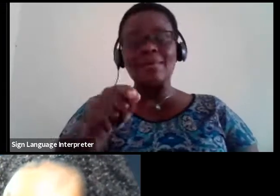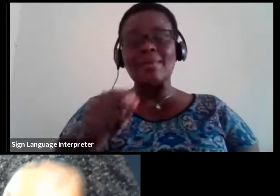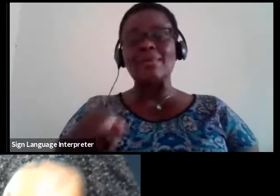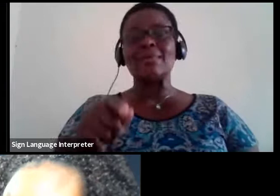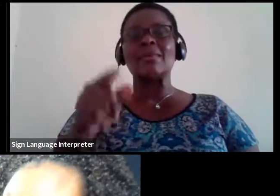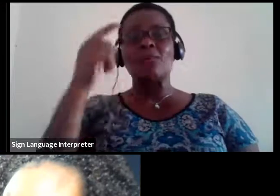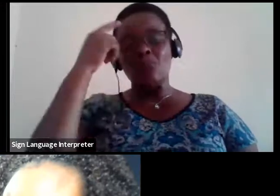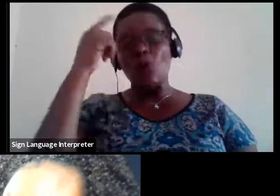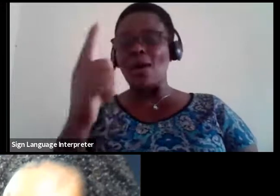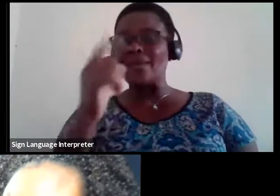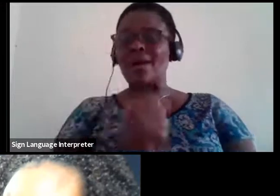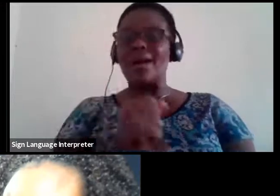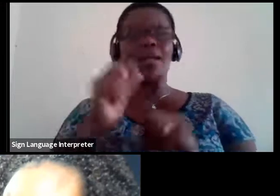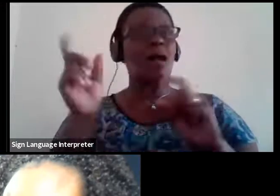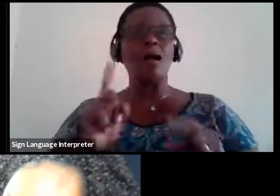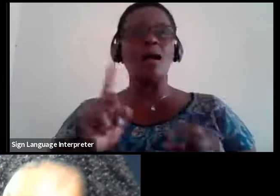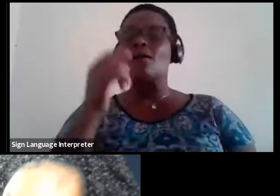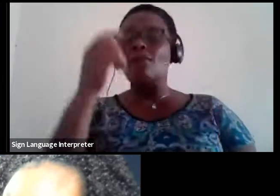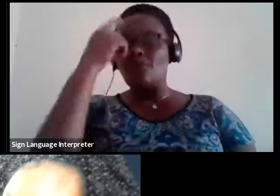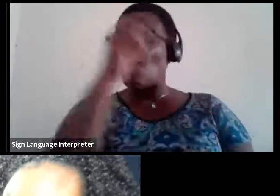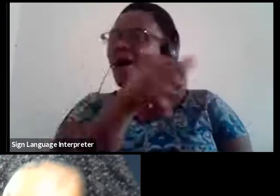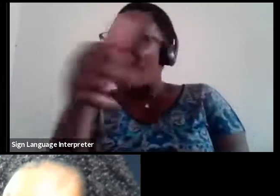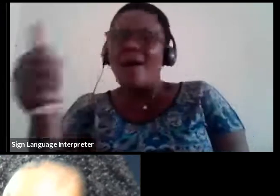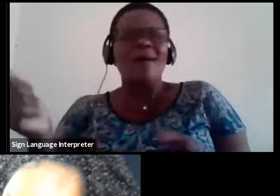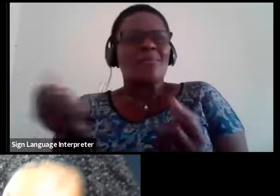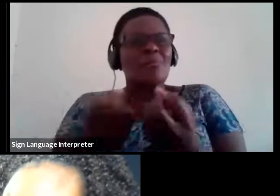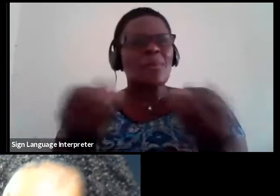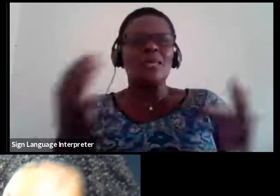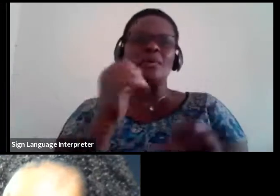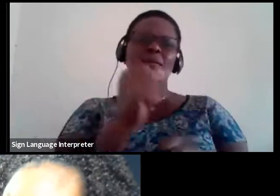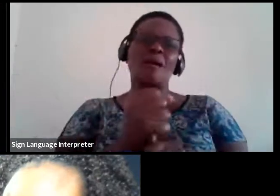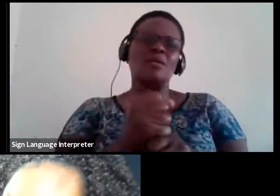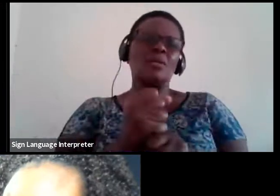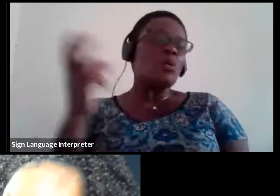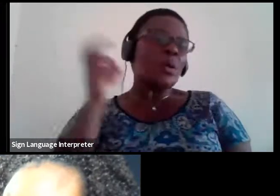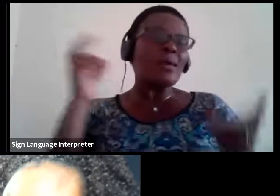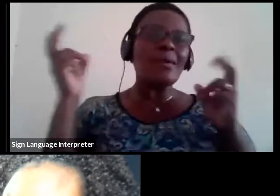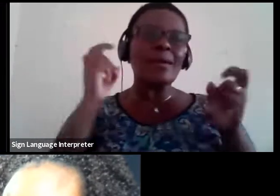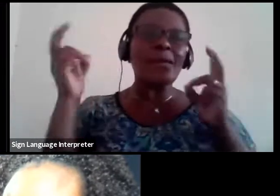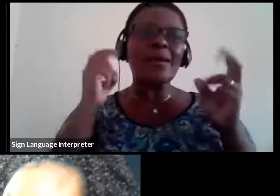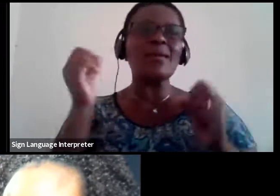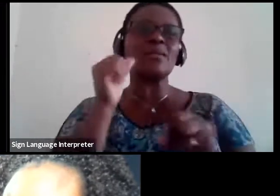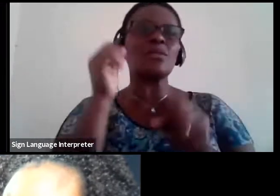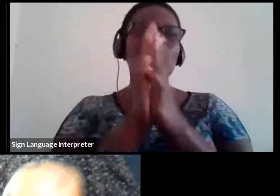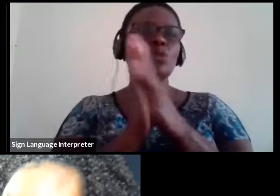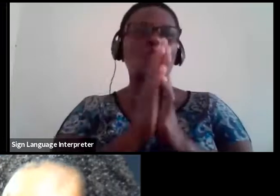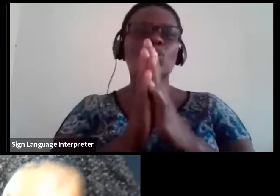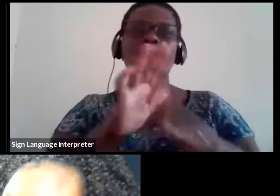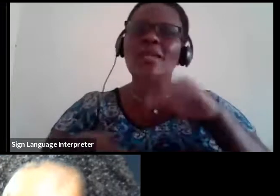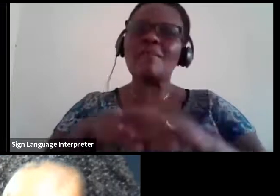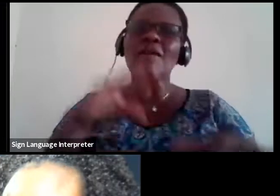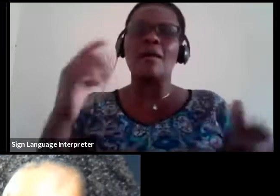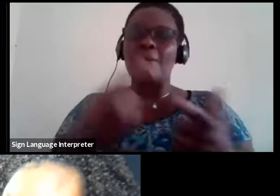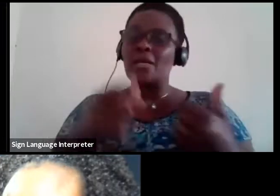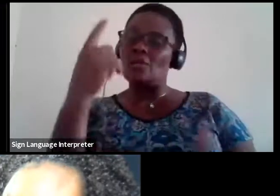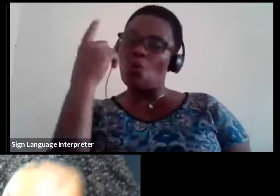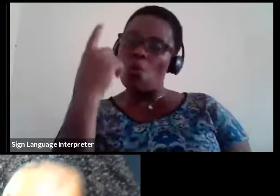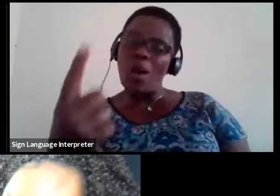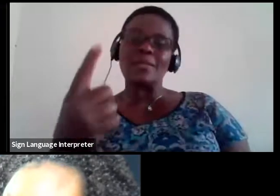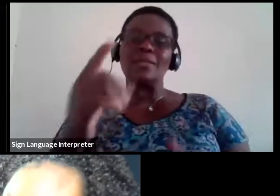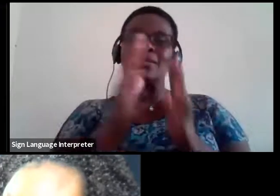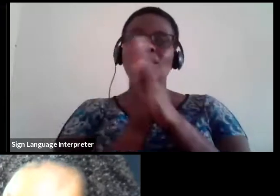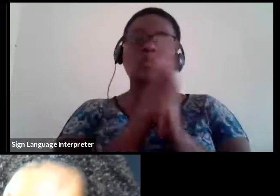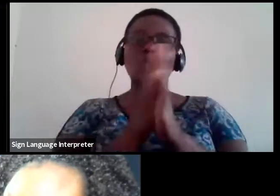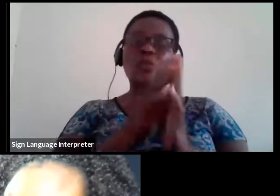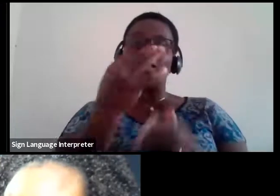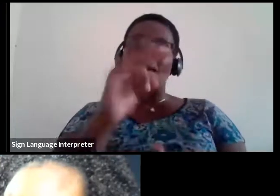may not get to hear about ever, But Facebook came out to take down the post and even suspend the account